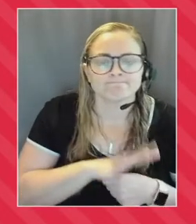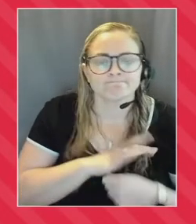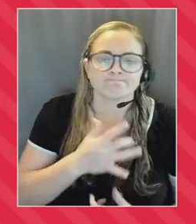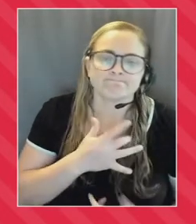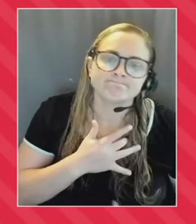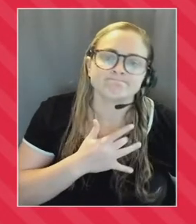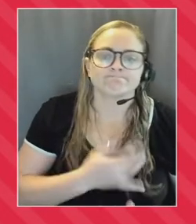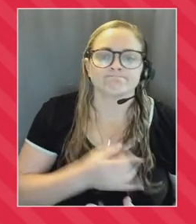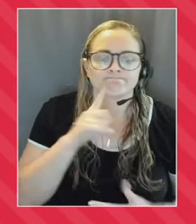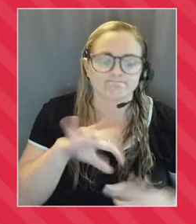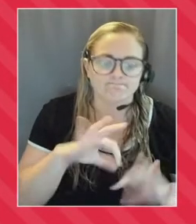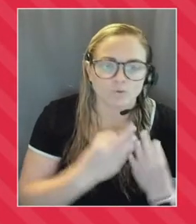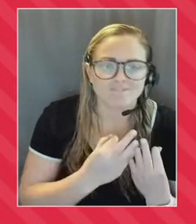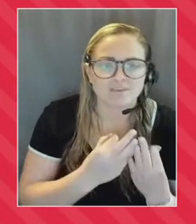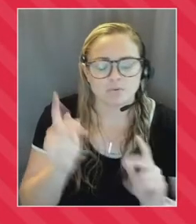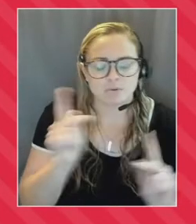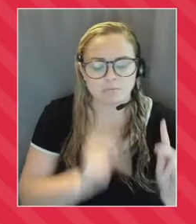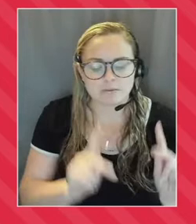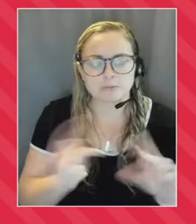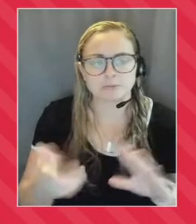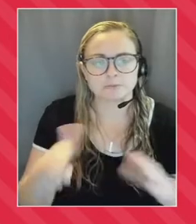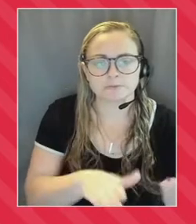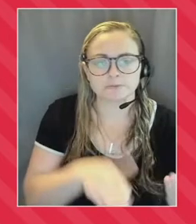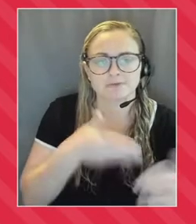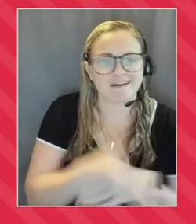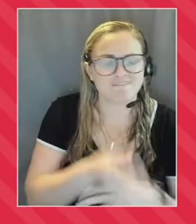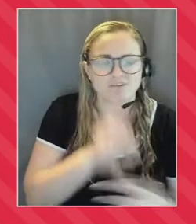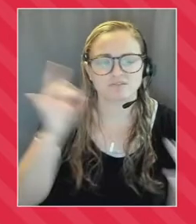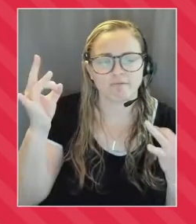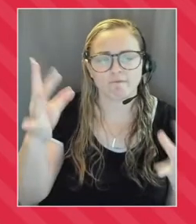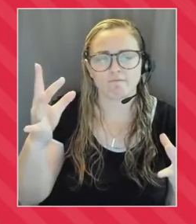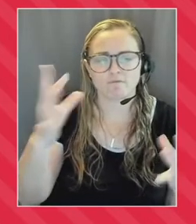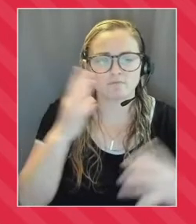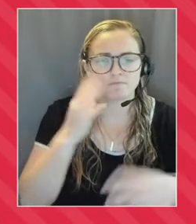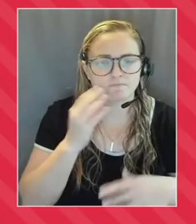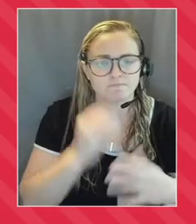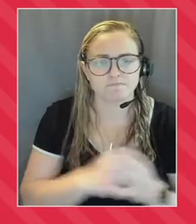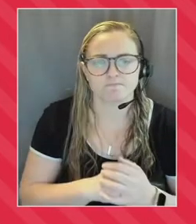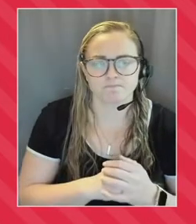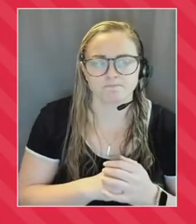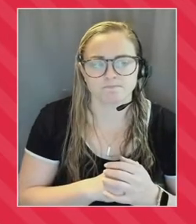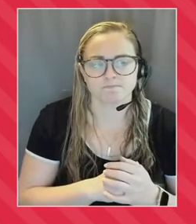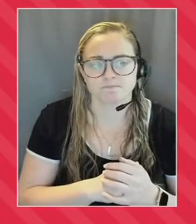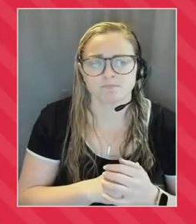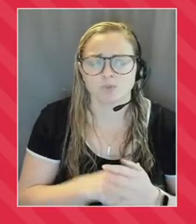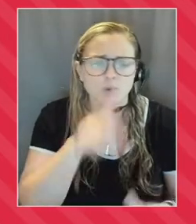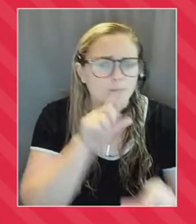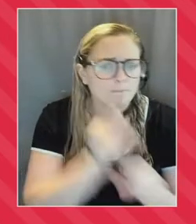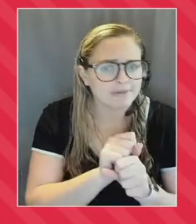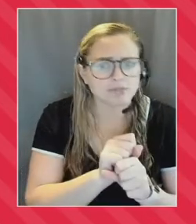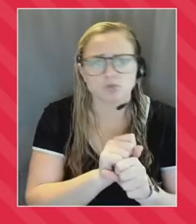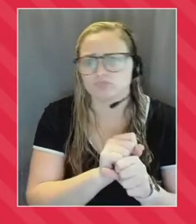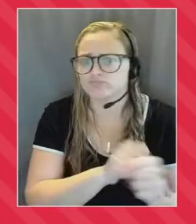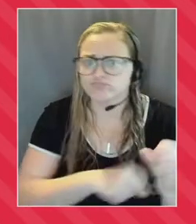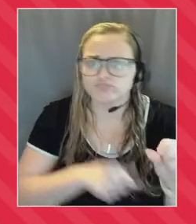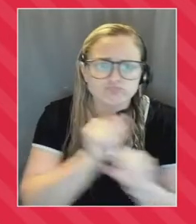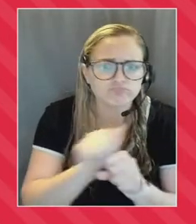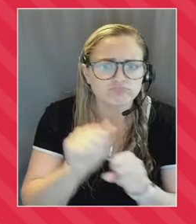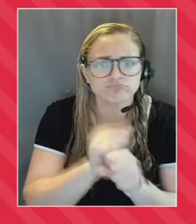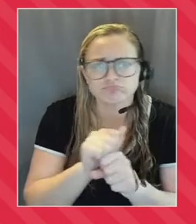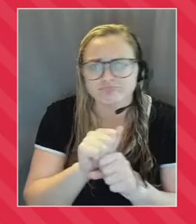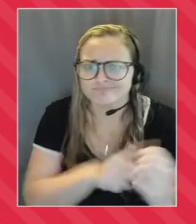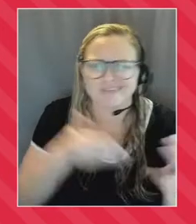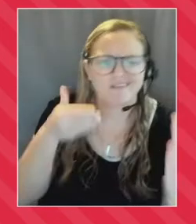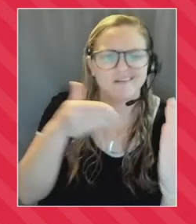of those killed with this senseless violence. We commit to doing everything in our power to stand against